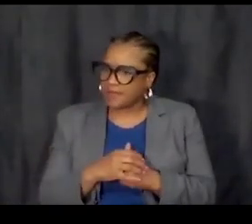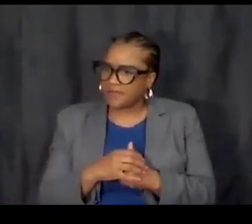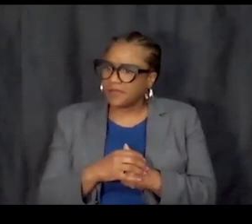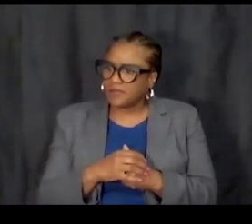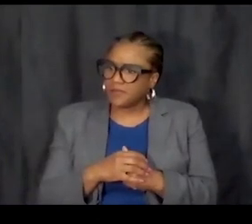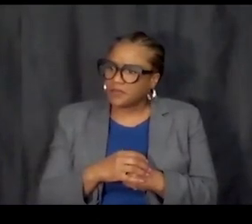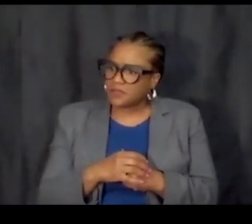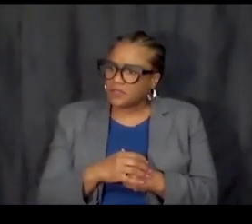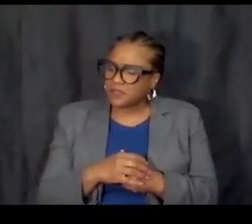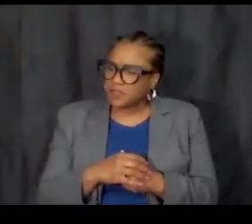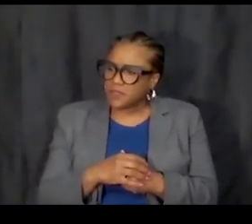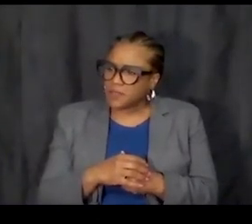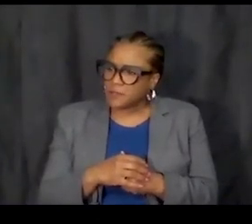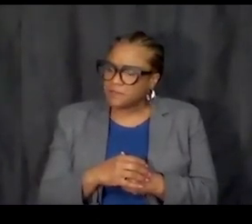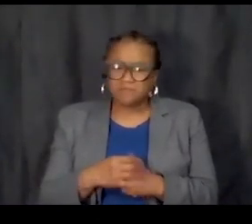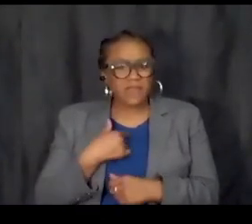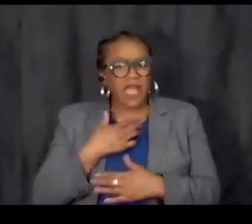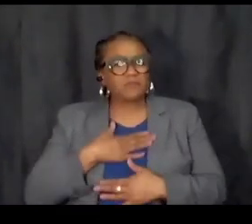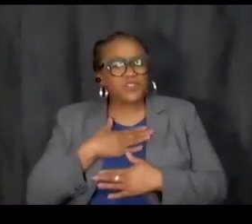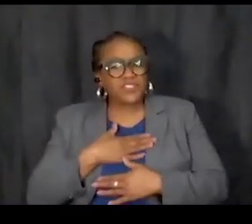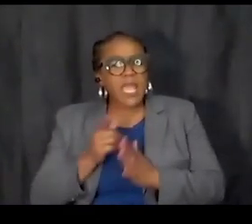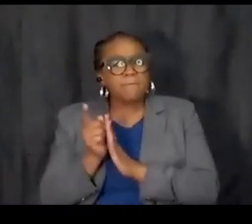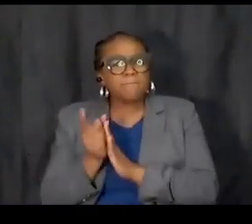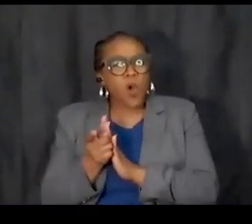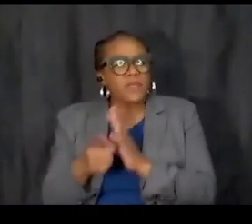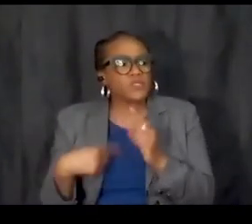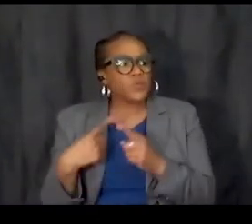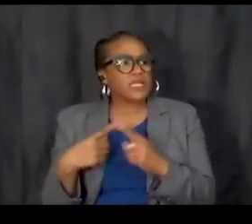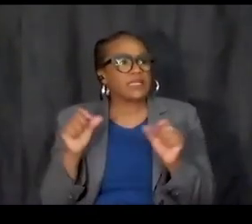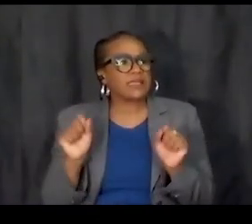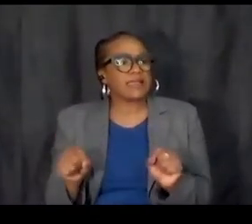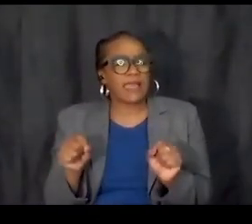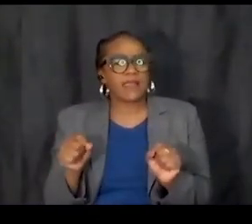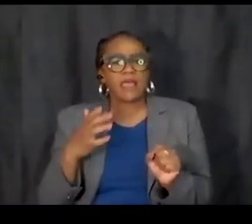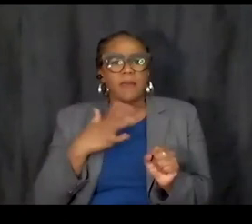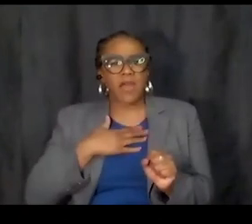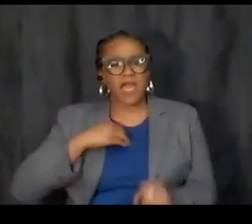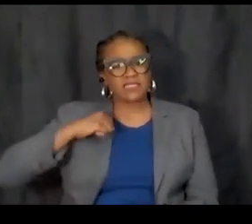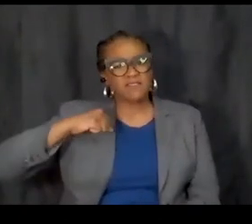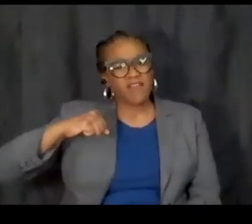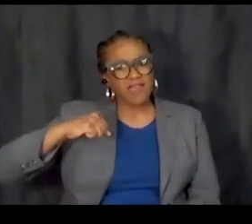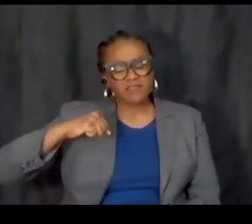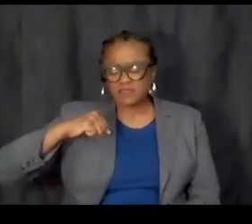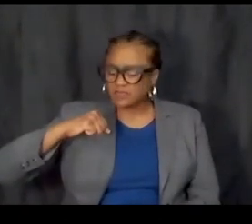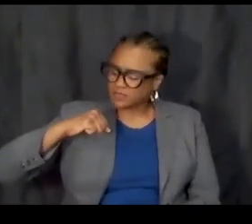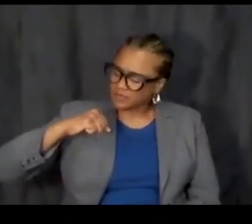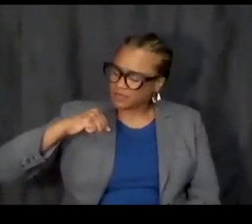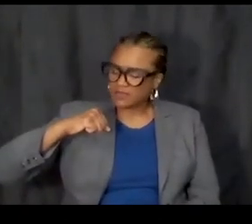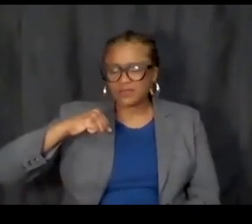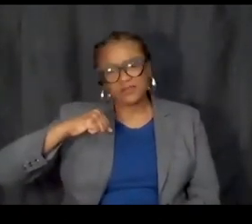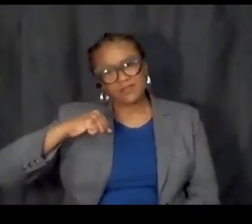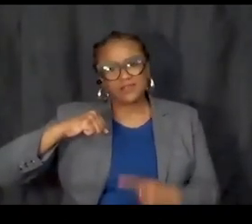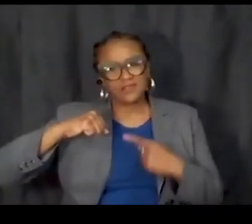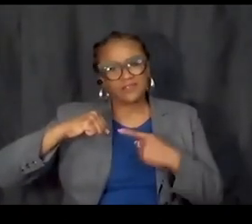I appreciate moments when I can let my defiance showcase itself.